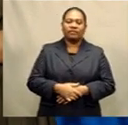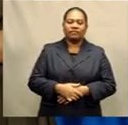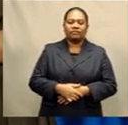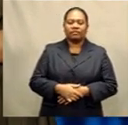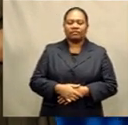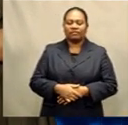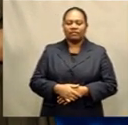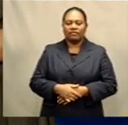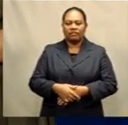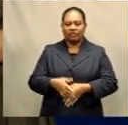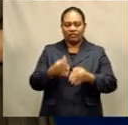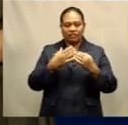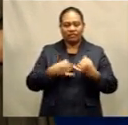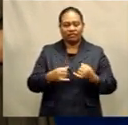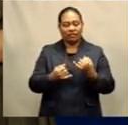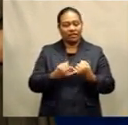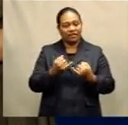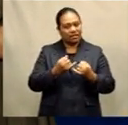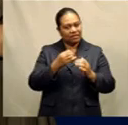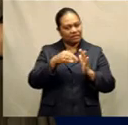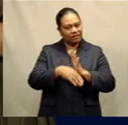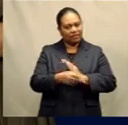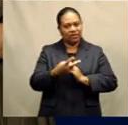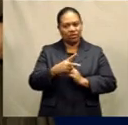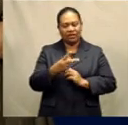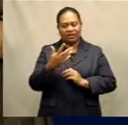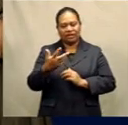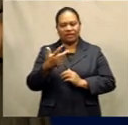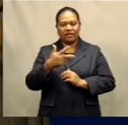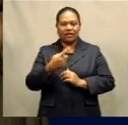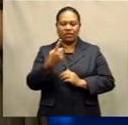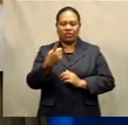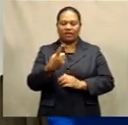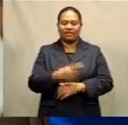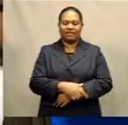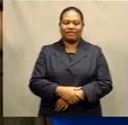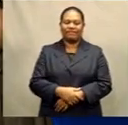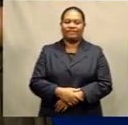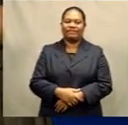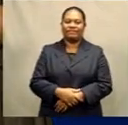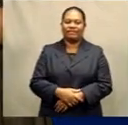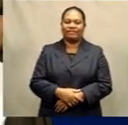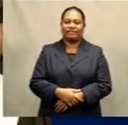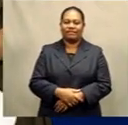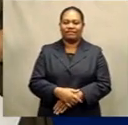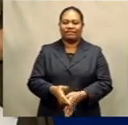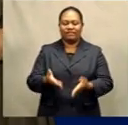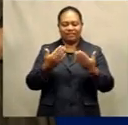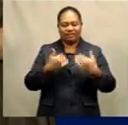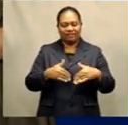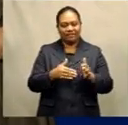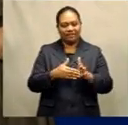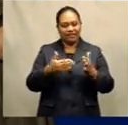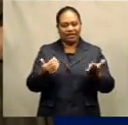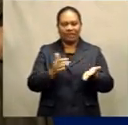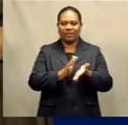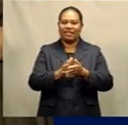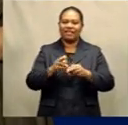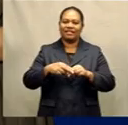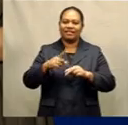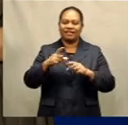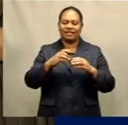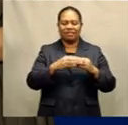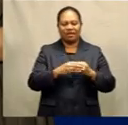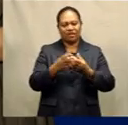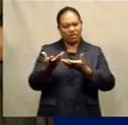$1,772 per ounce, and silver was down at $25.81 per ounce. And we now join Sinifa from HFC Bank